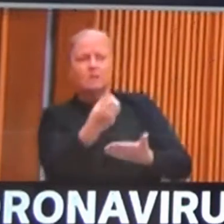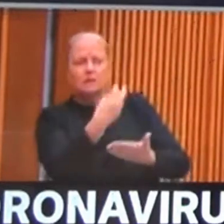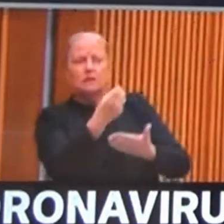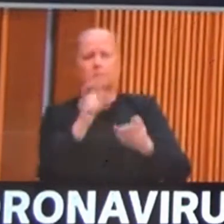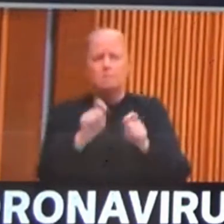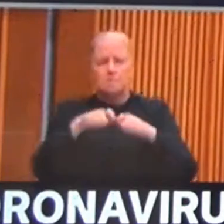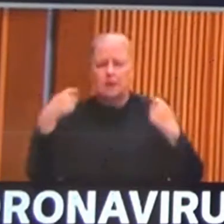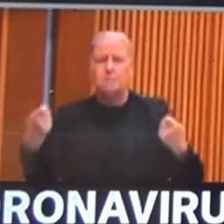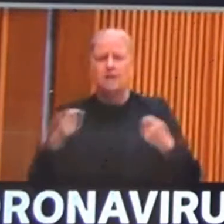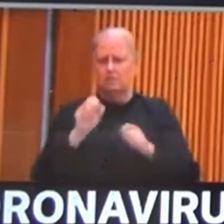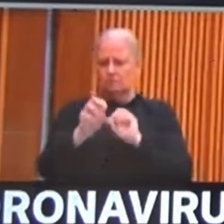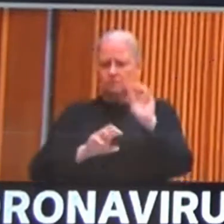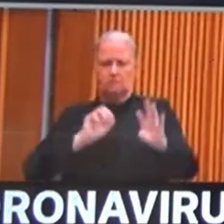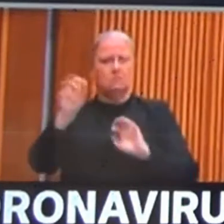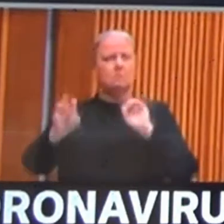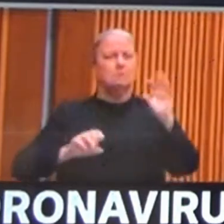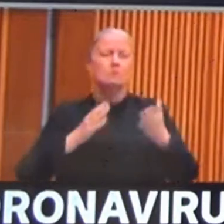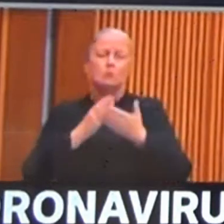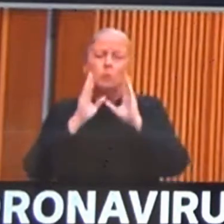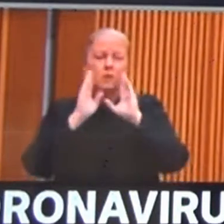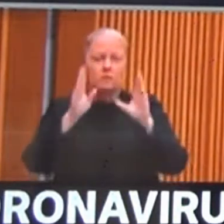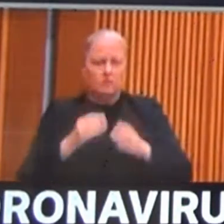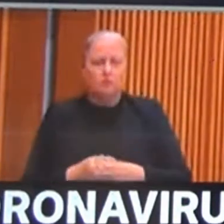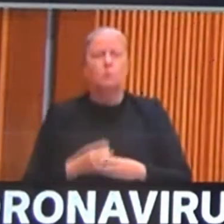newspaper headlines to see the